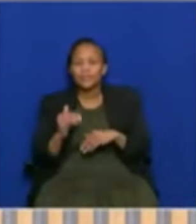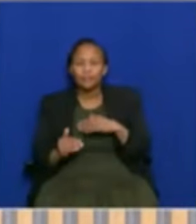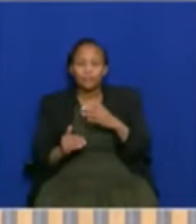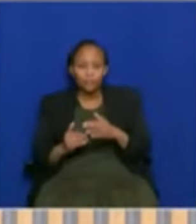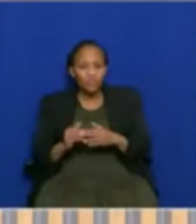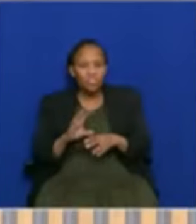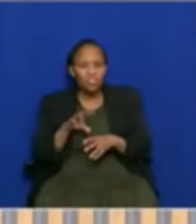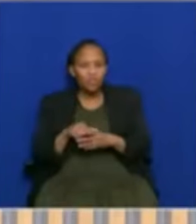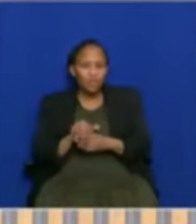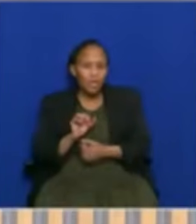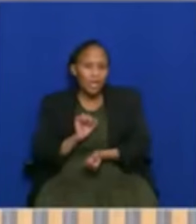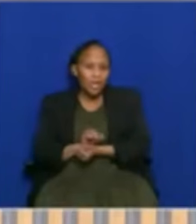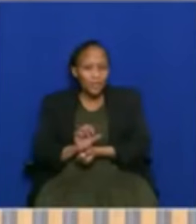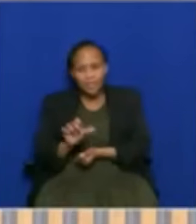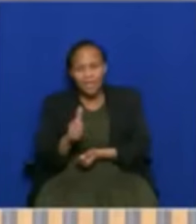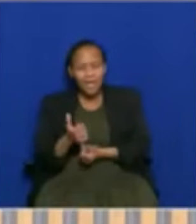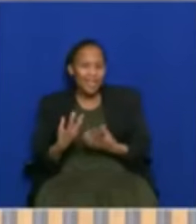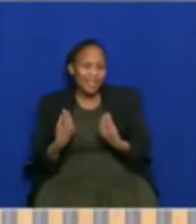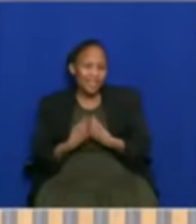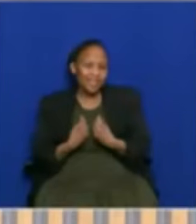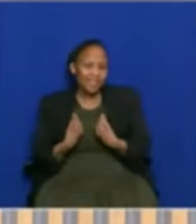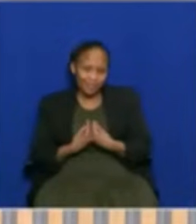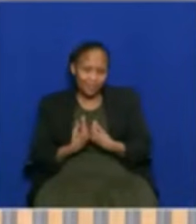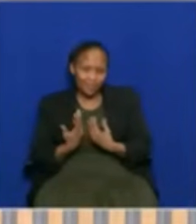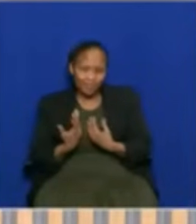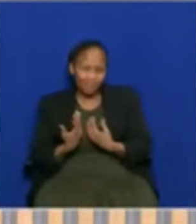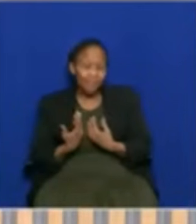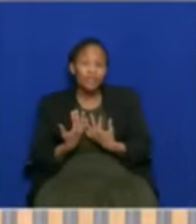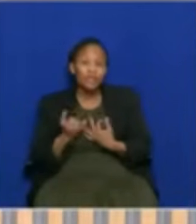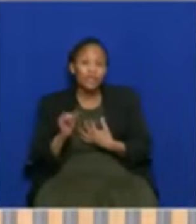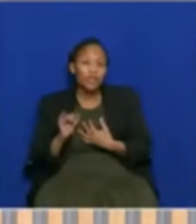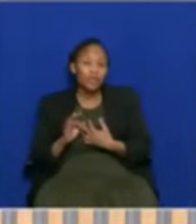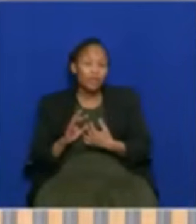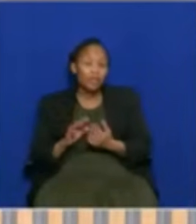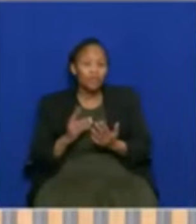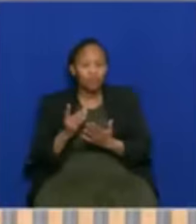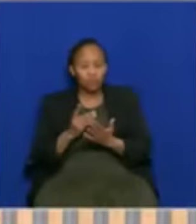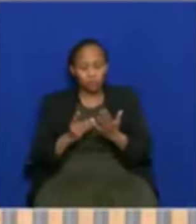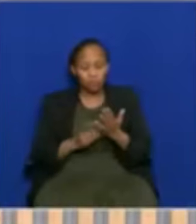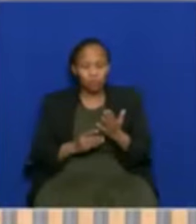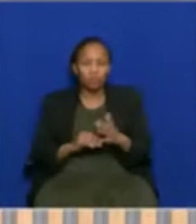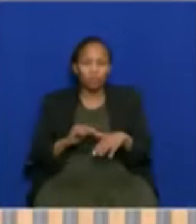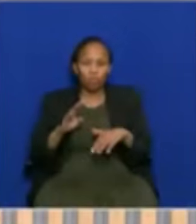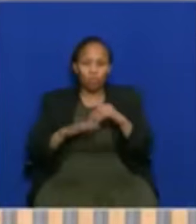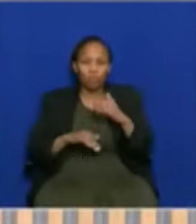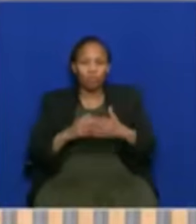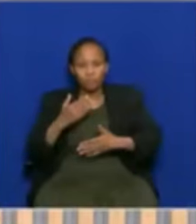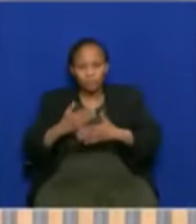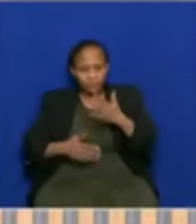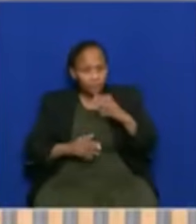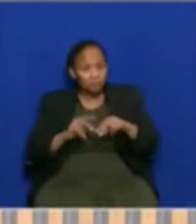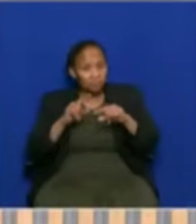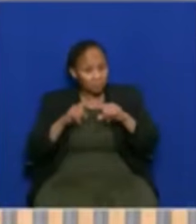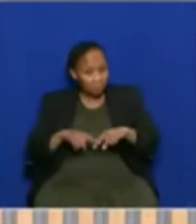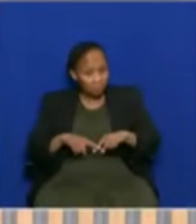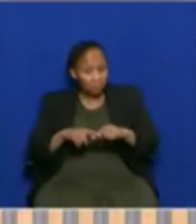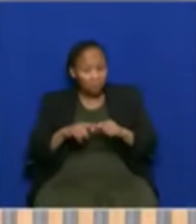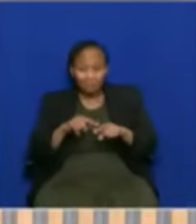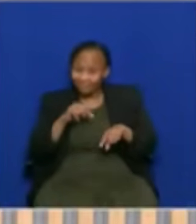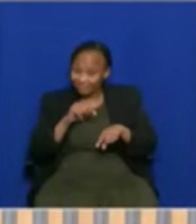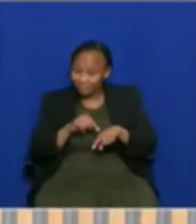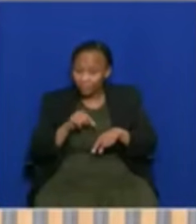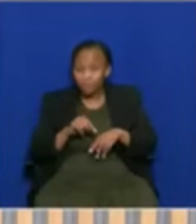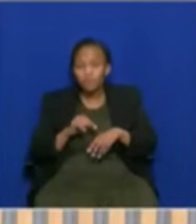that if you're relying on that draft charge sheet in your affidavit, you should make an effort to study it